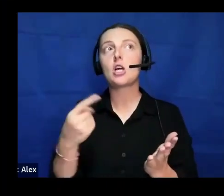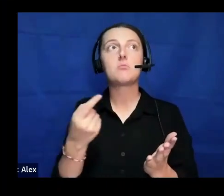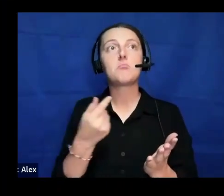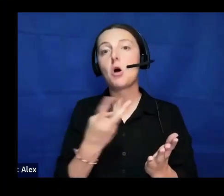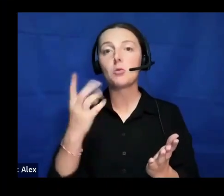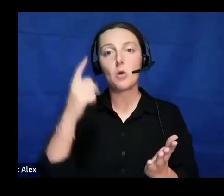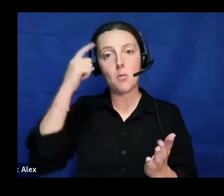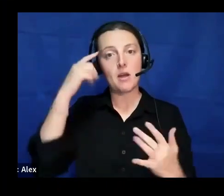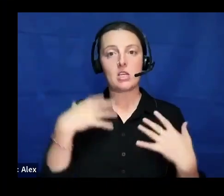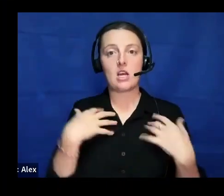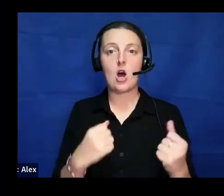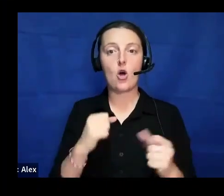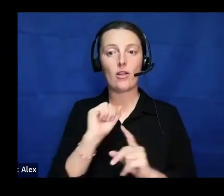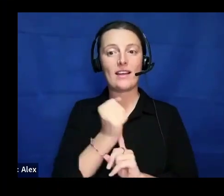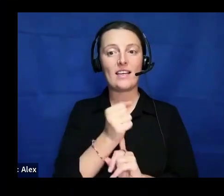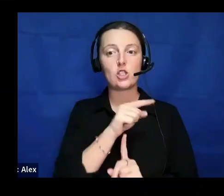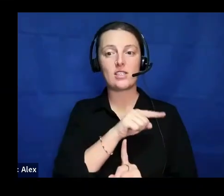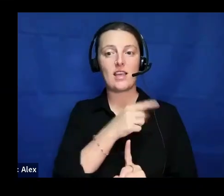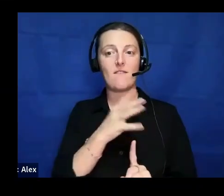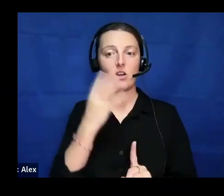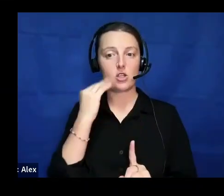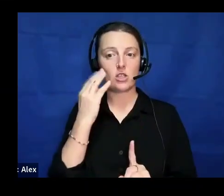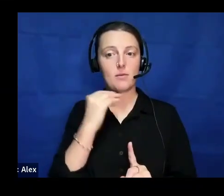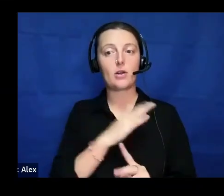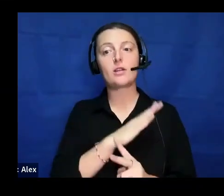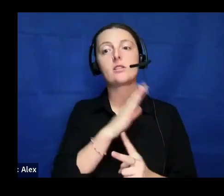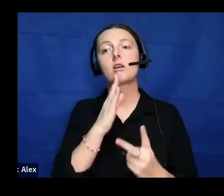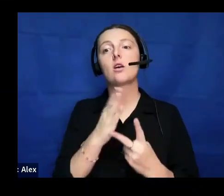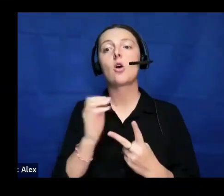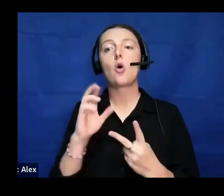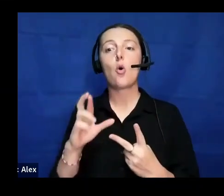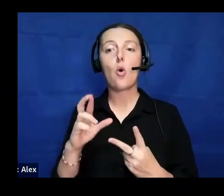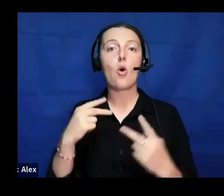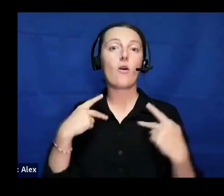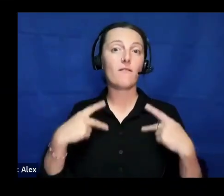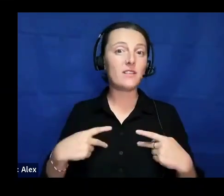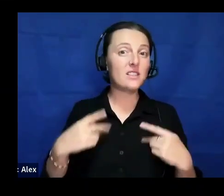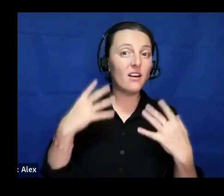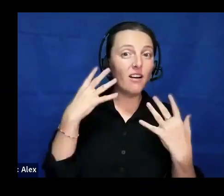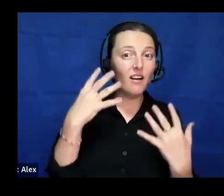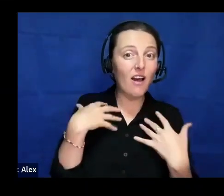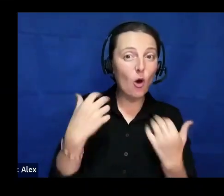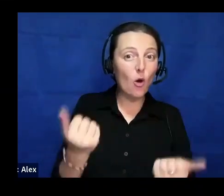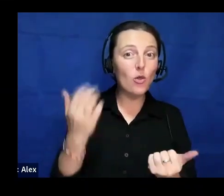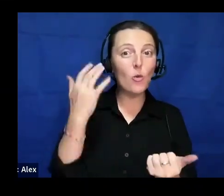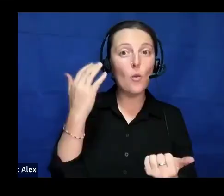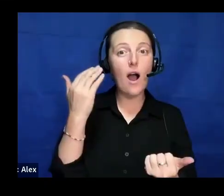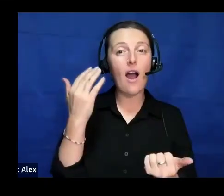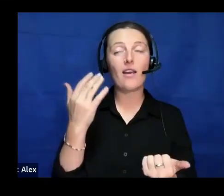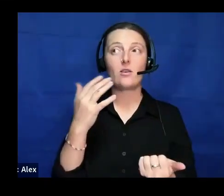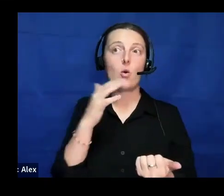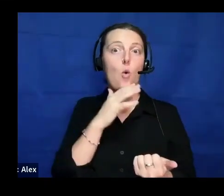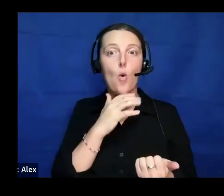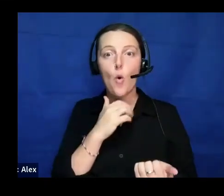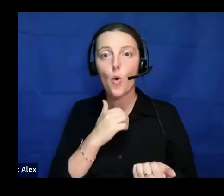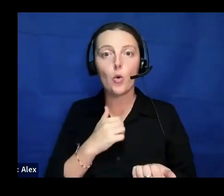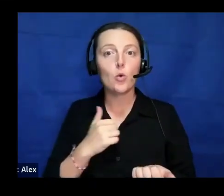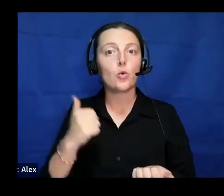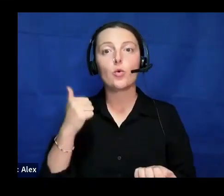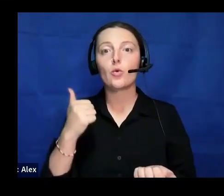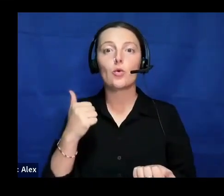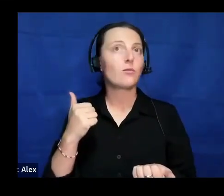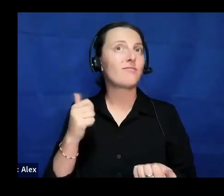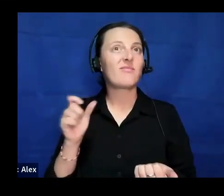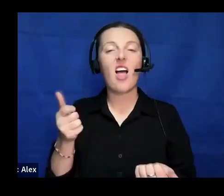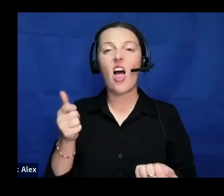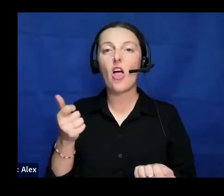experiencing, or if they're experiencing poor physical health, right, due to aging or other, changes in